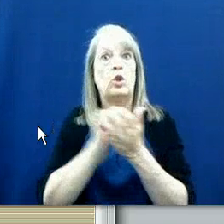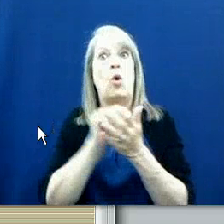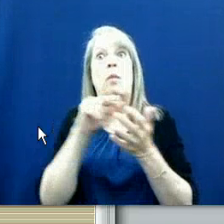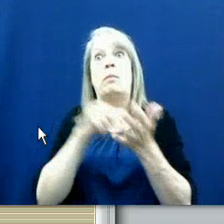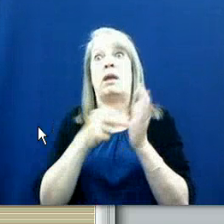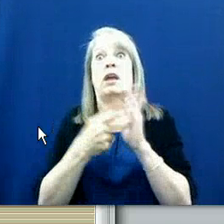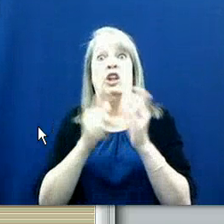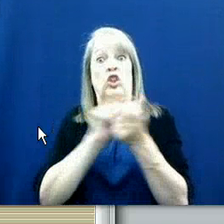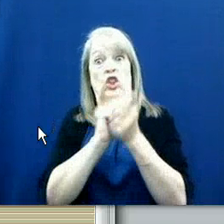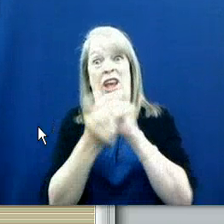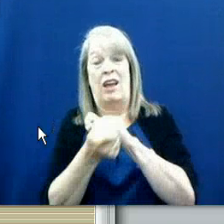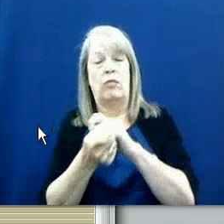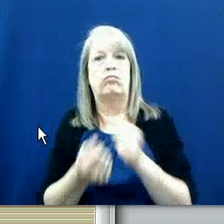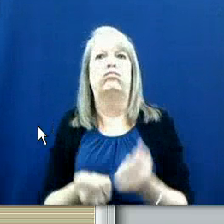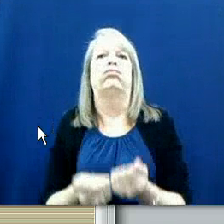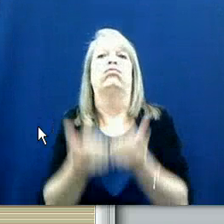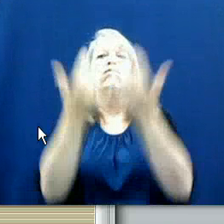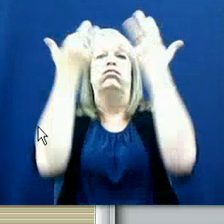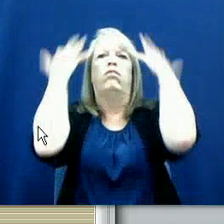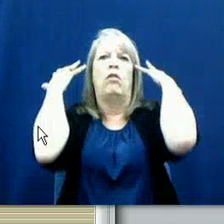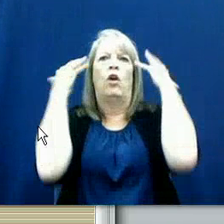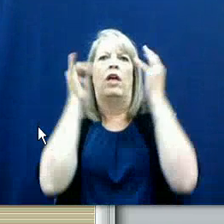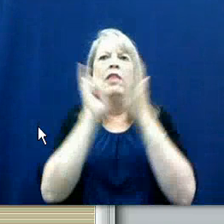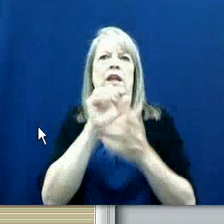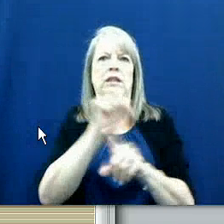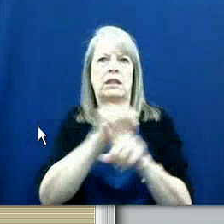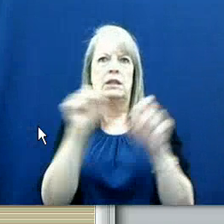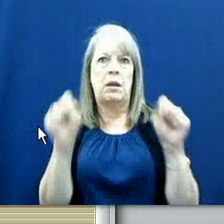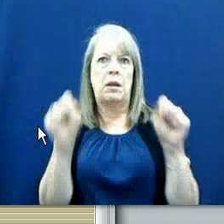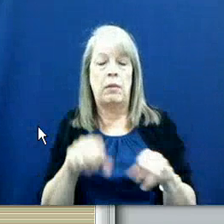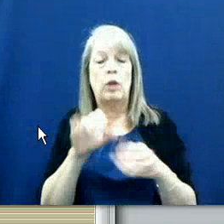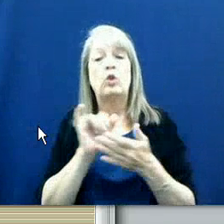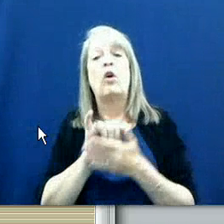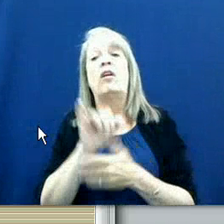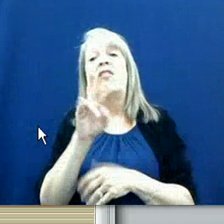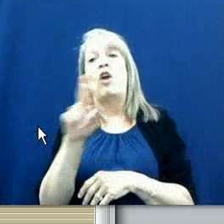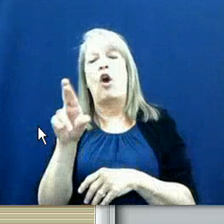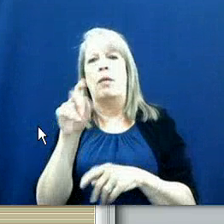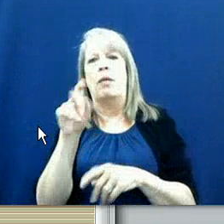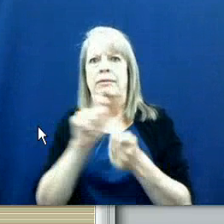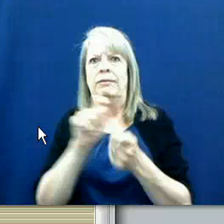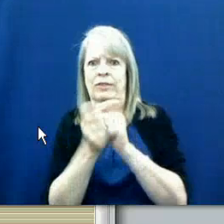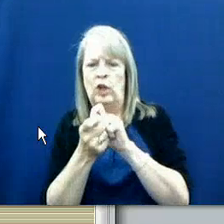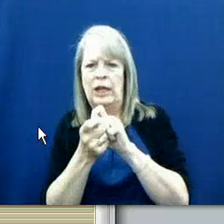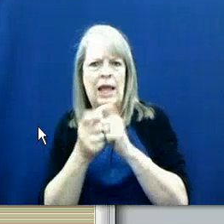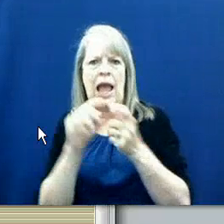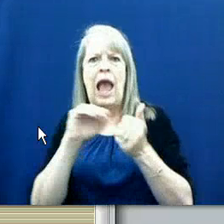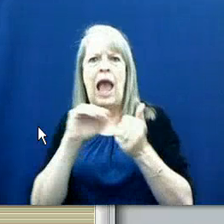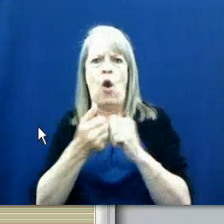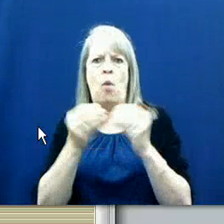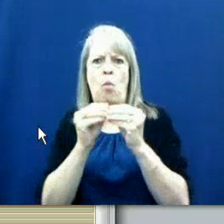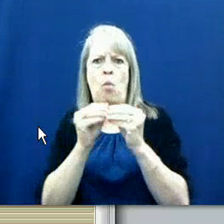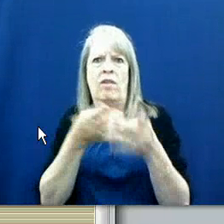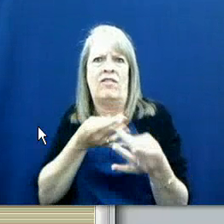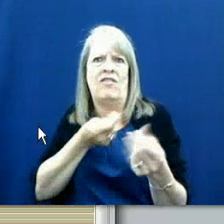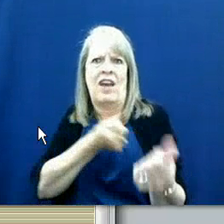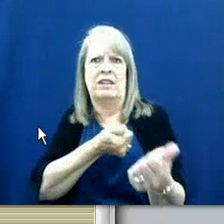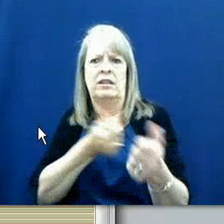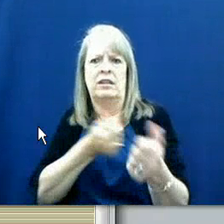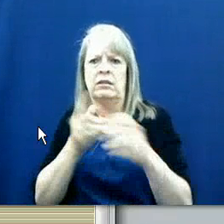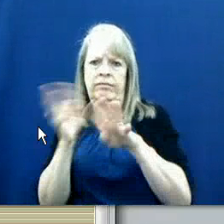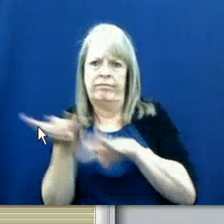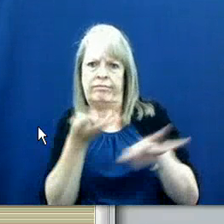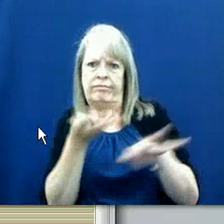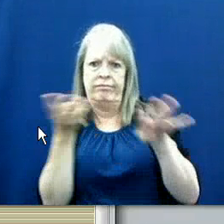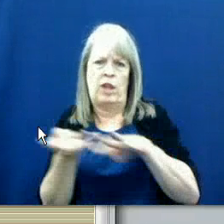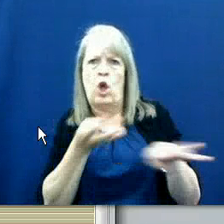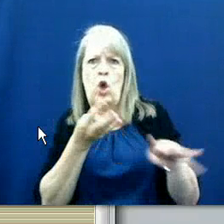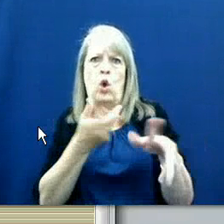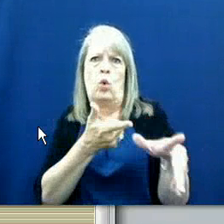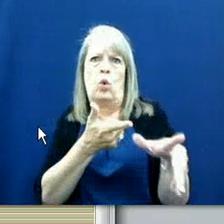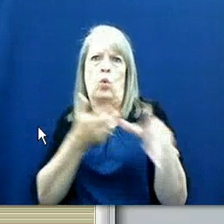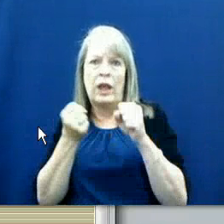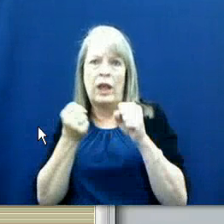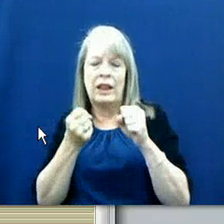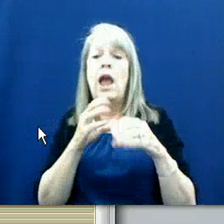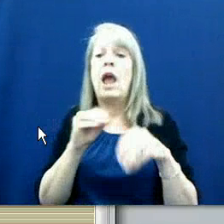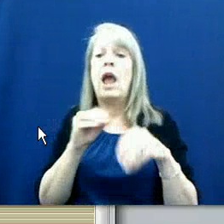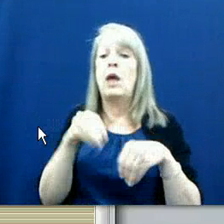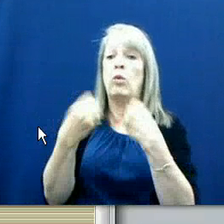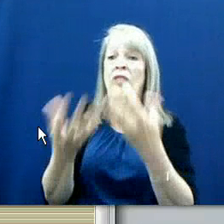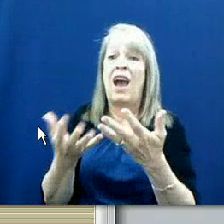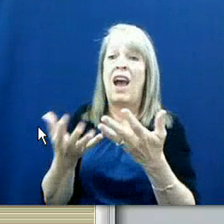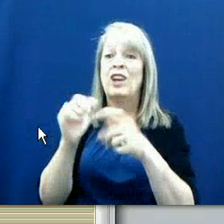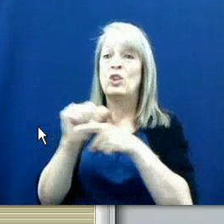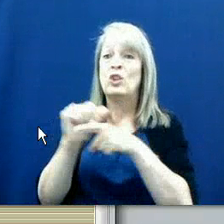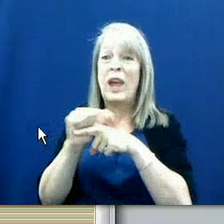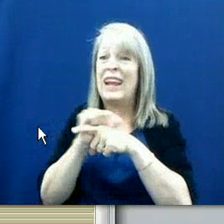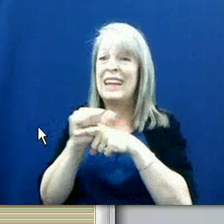and VR officials had to streamline the process. Now applicants were processed and evaluated quickly, and training choices were